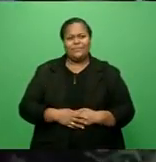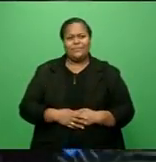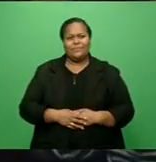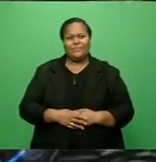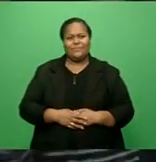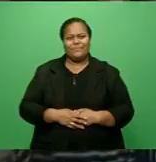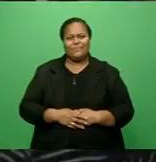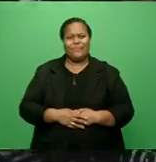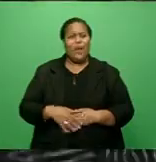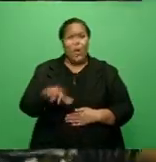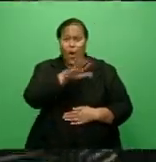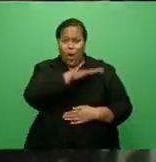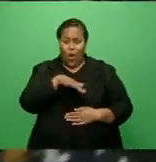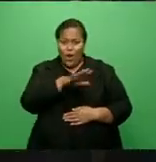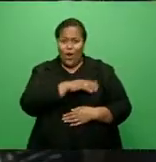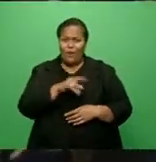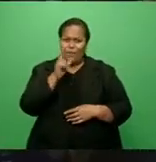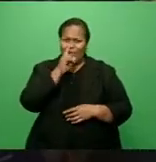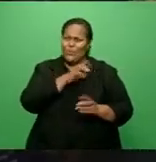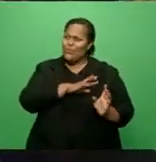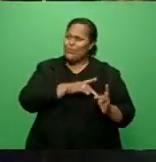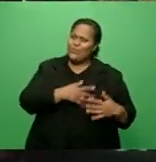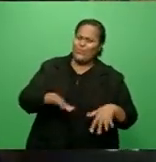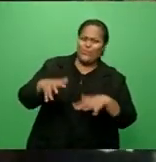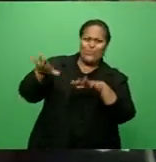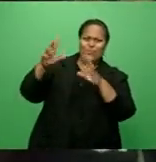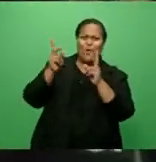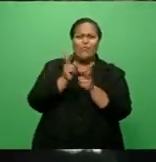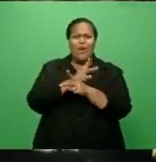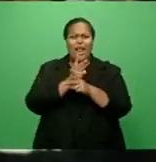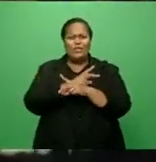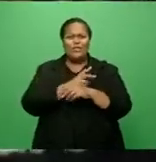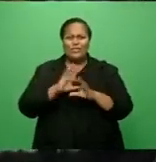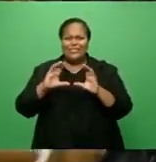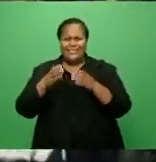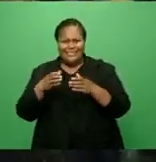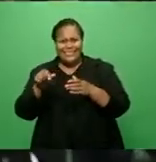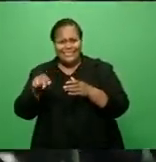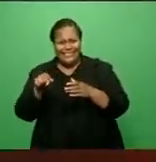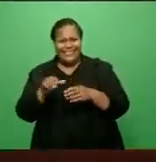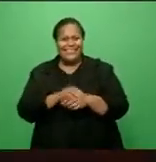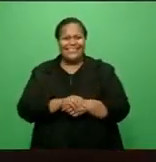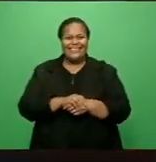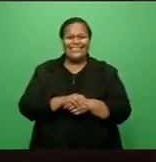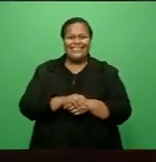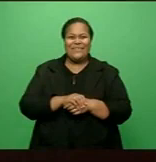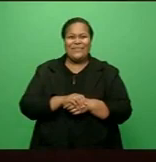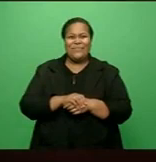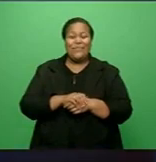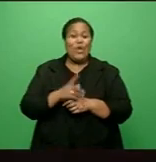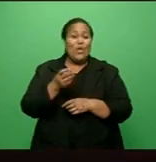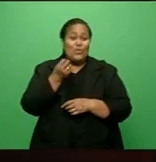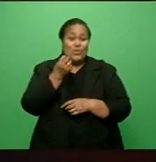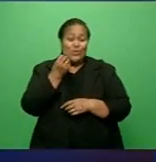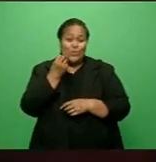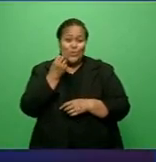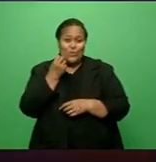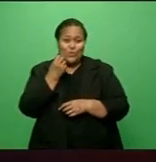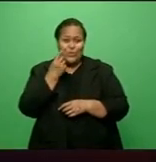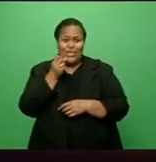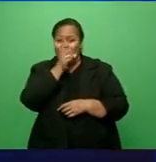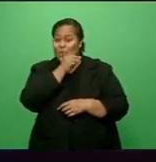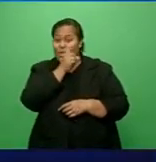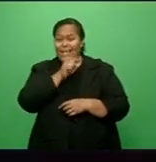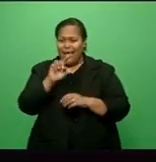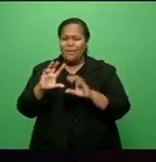fans reached out to production studios, the official fans' social media accounts, and the BTS Twitter page, demanding that Fiji be